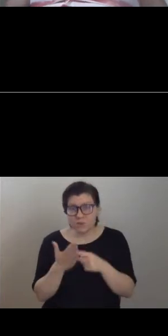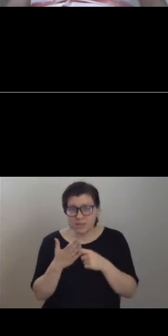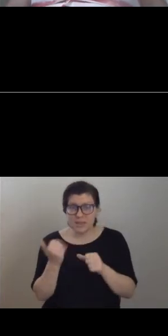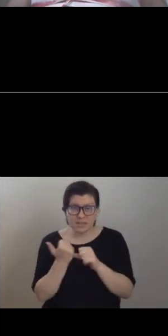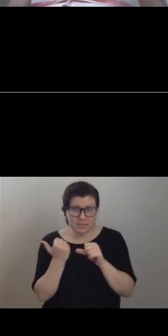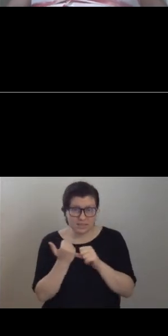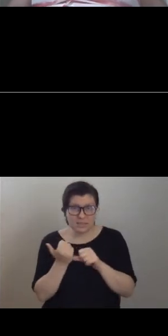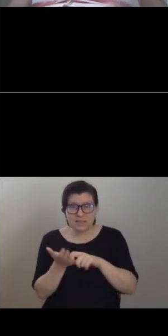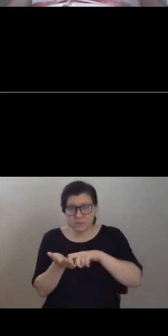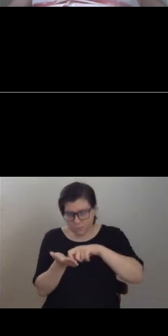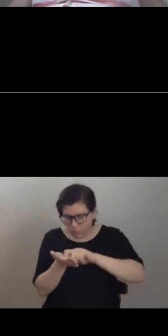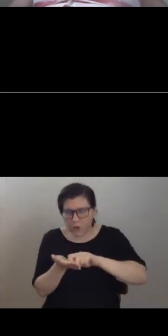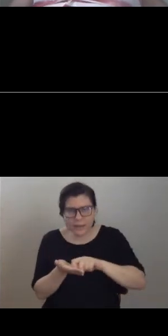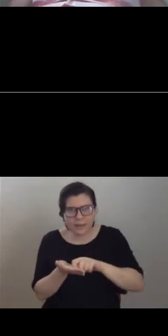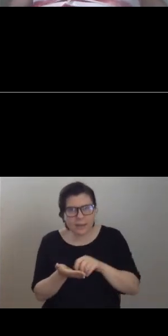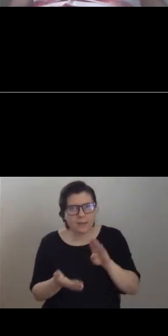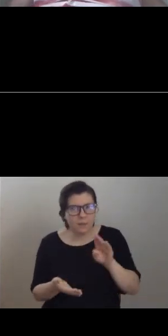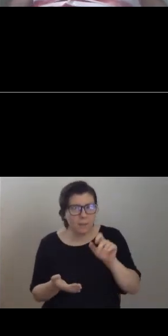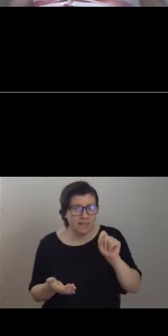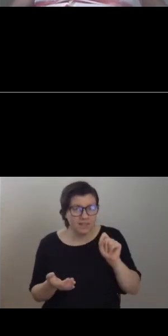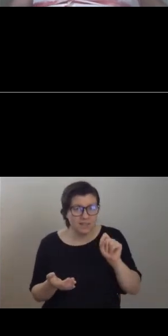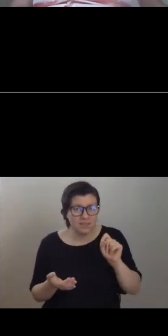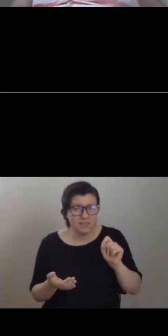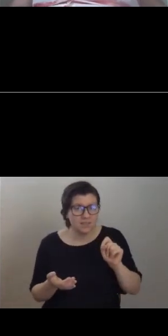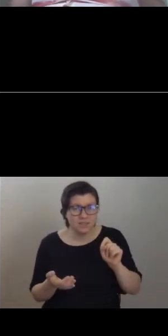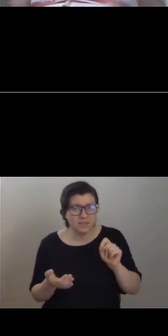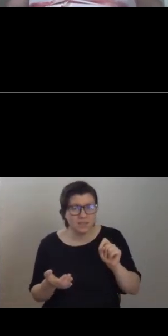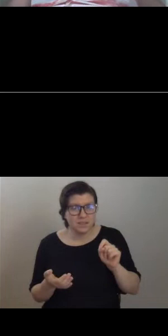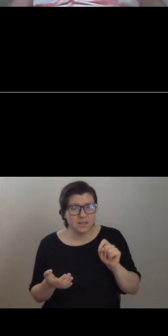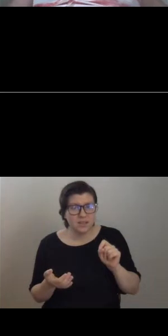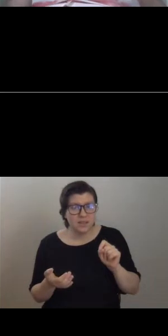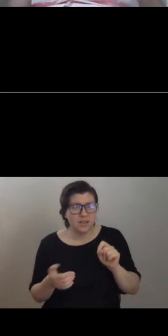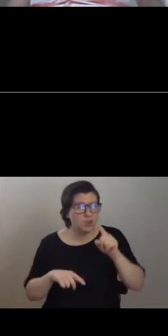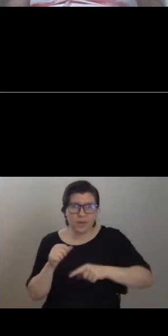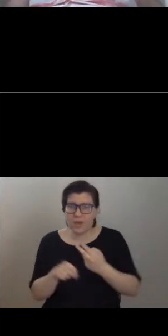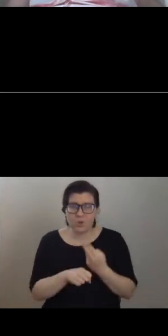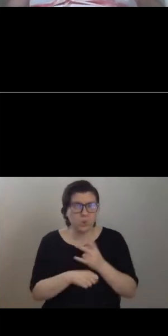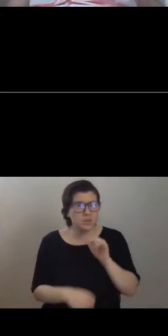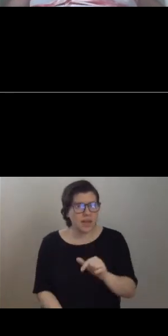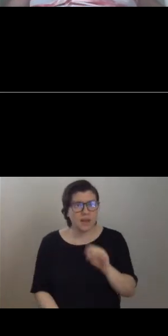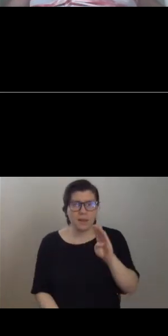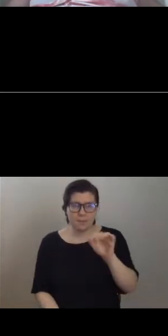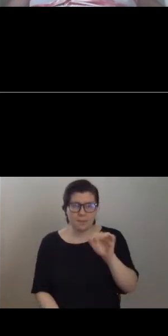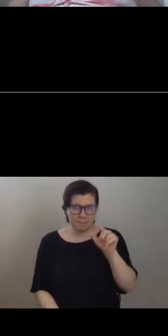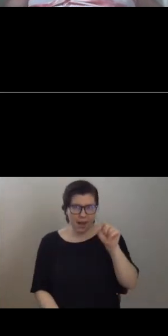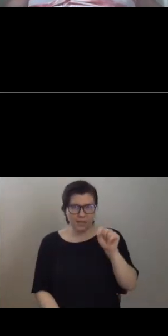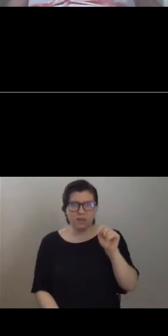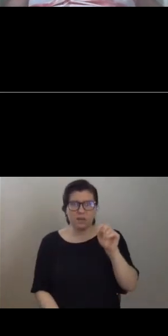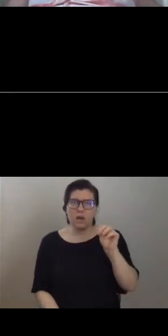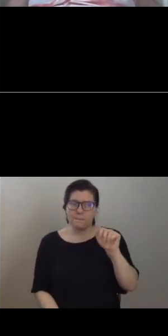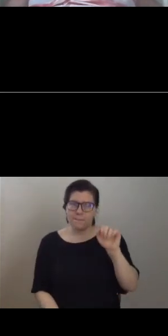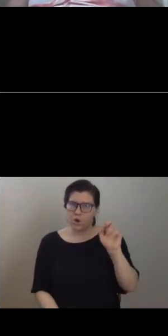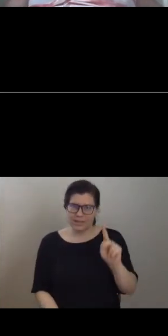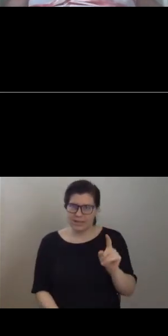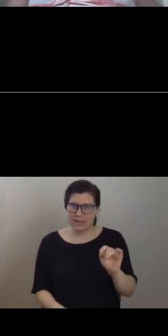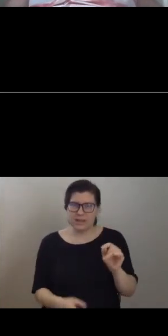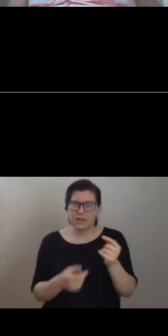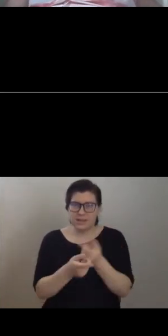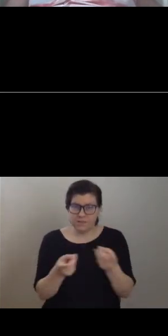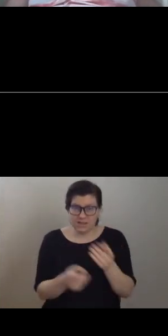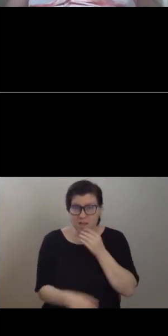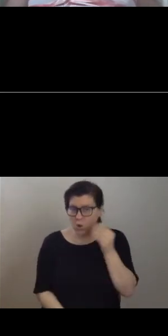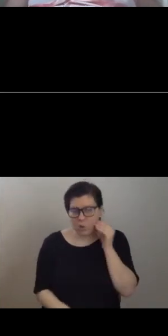ballot, you can't use a ballot marking device at home. So you would need to get someone to